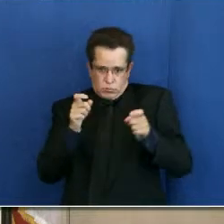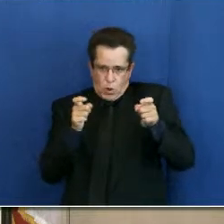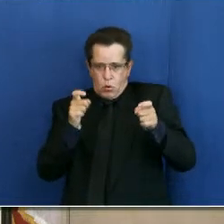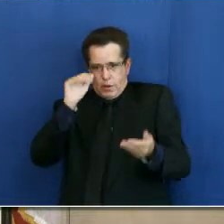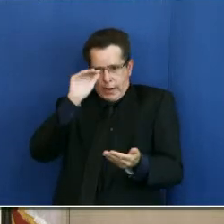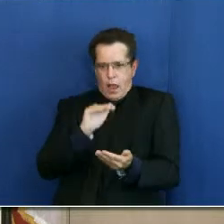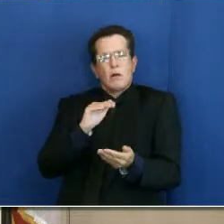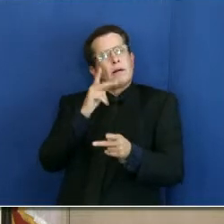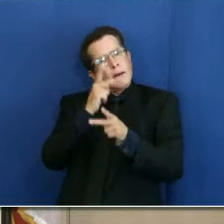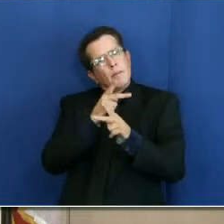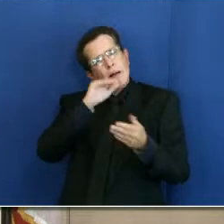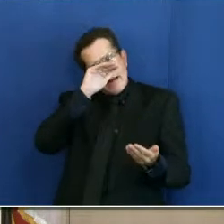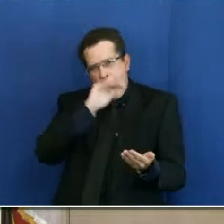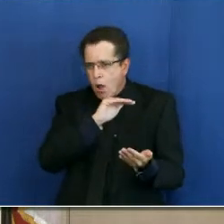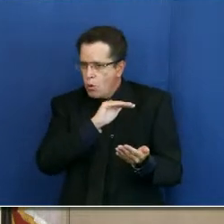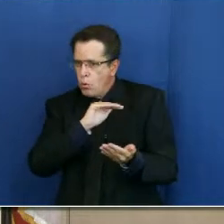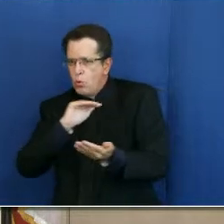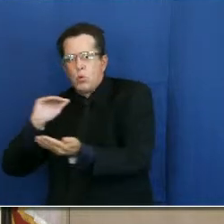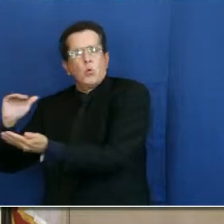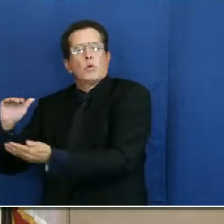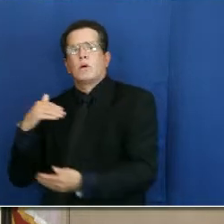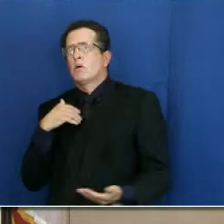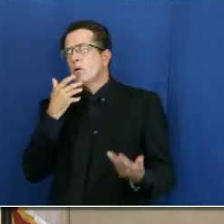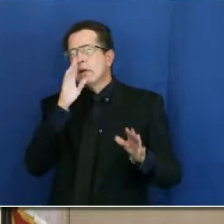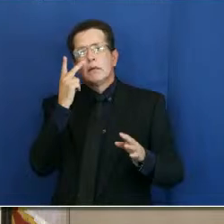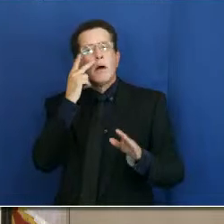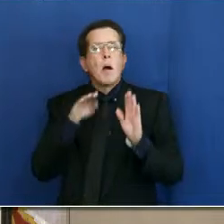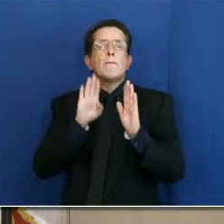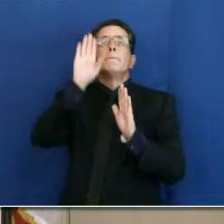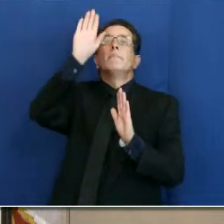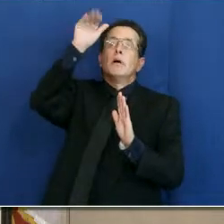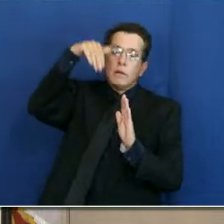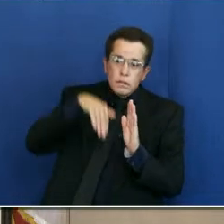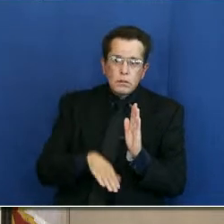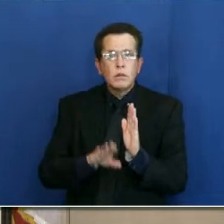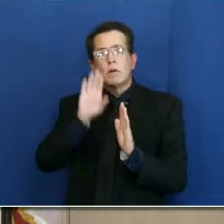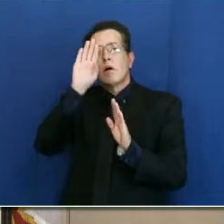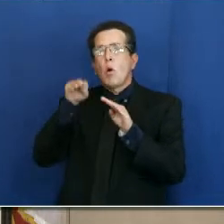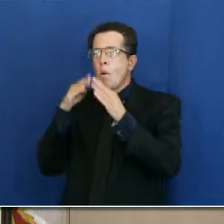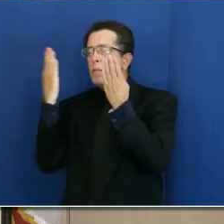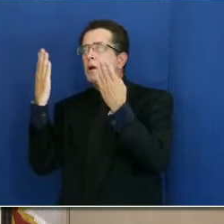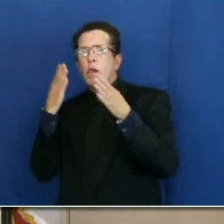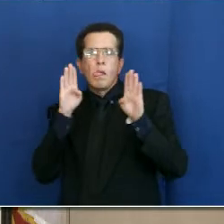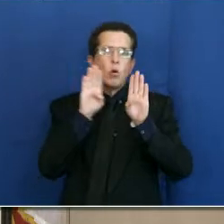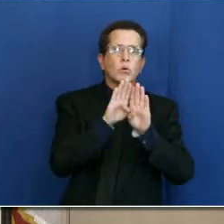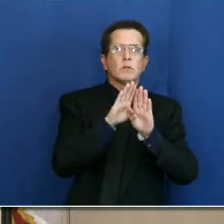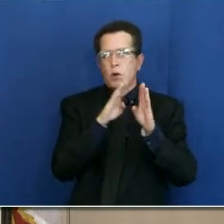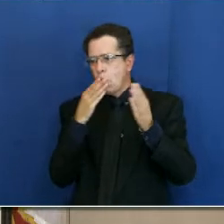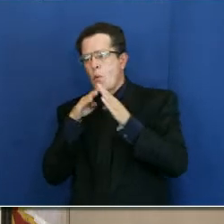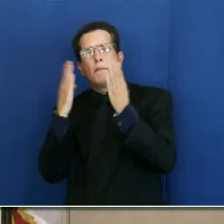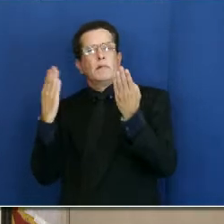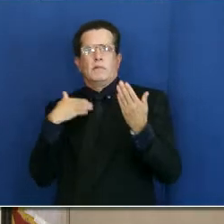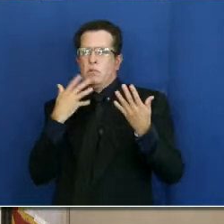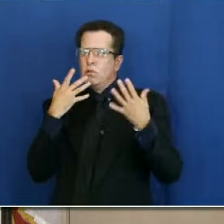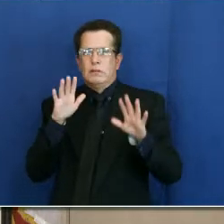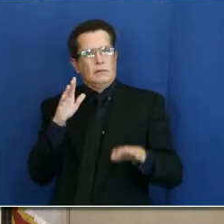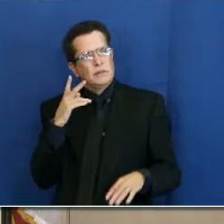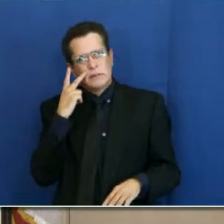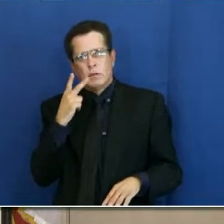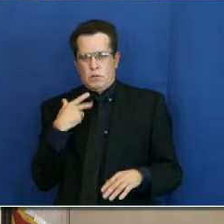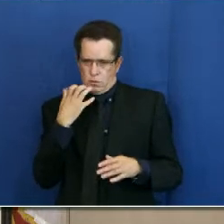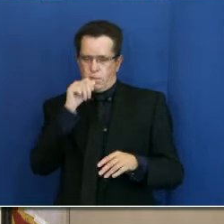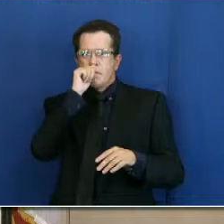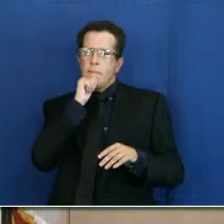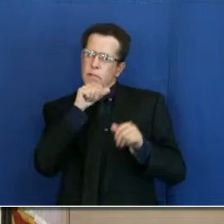it down. We want to avoid the seesaw of up and down, open and closed. And in order for us to do that, we need to see